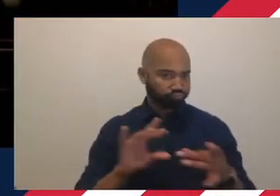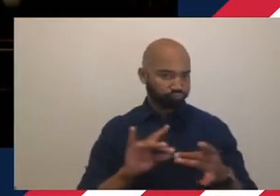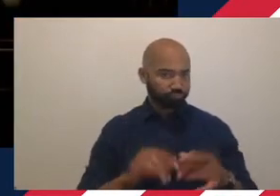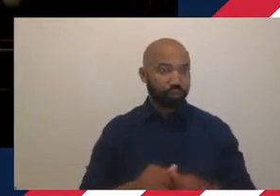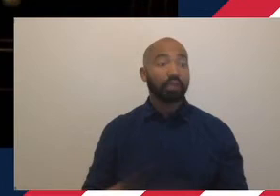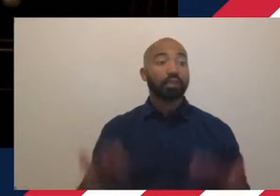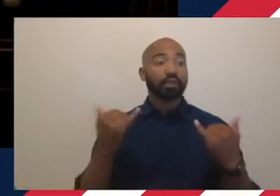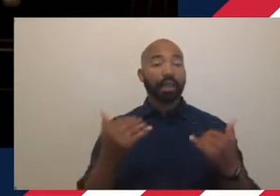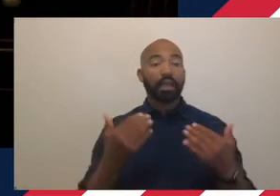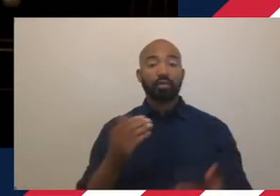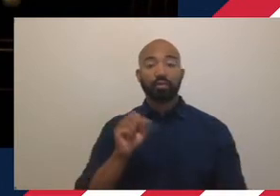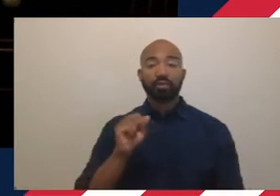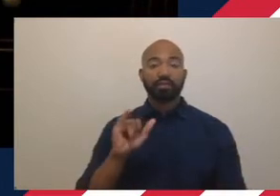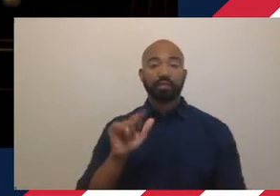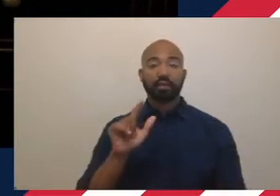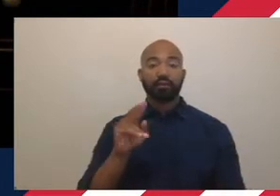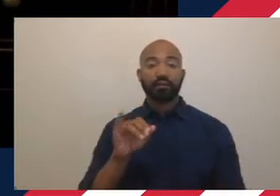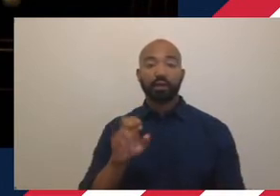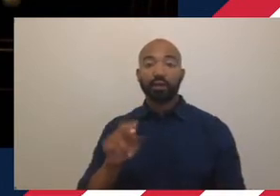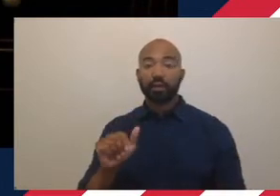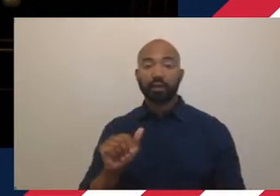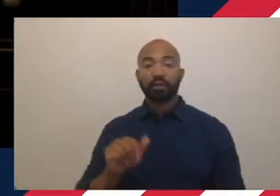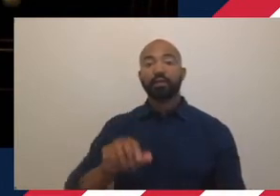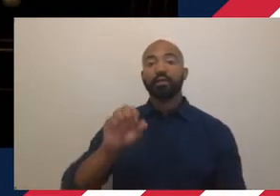Silvana Salcido